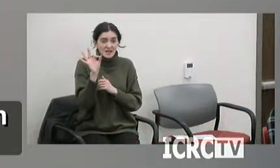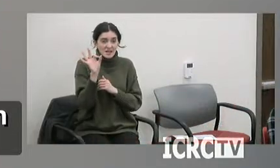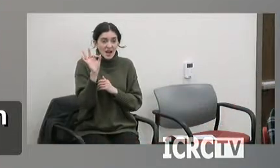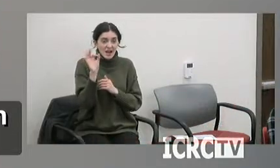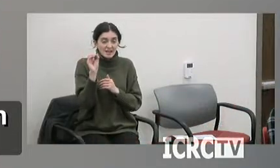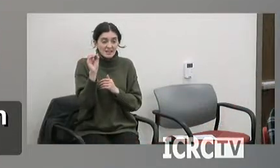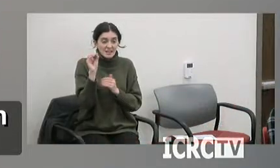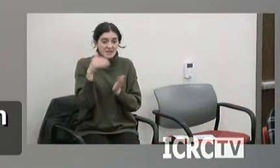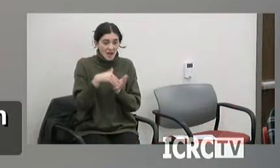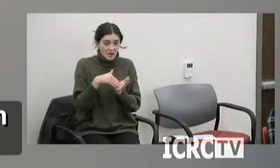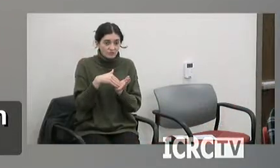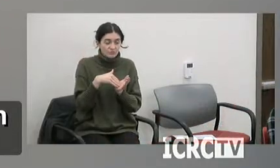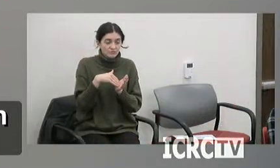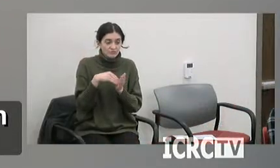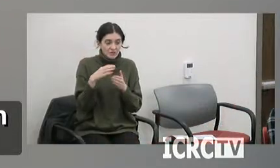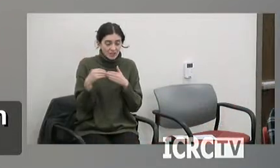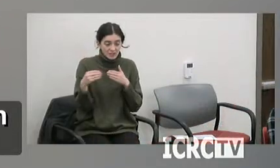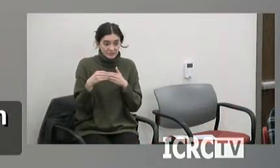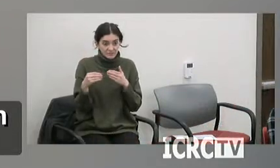if everything is approved, it'll be